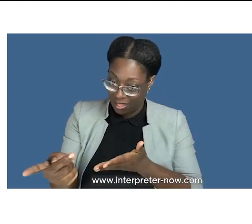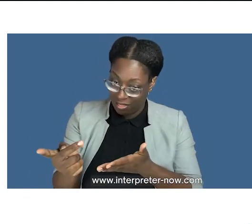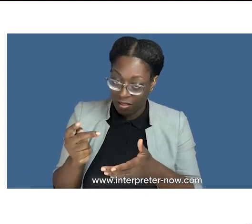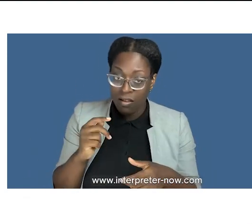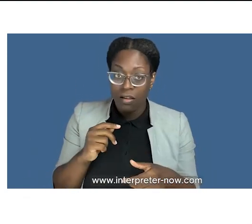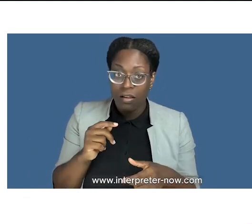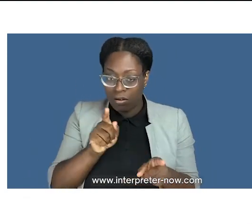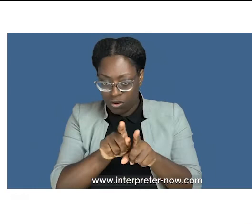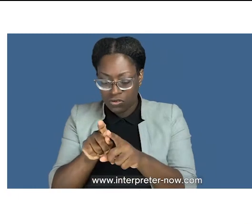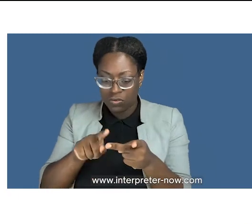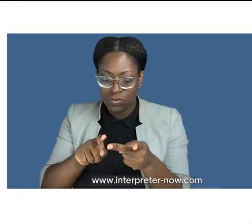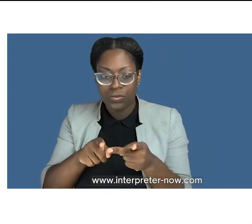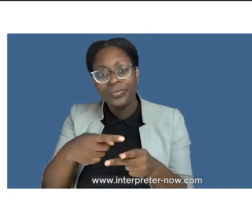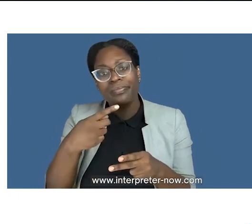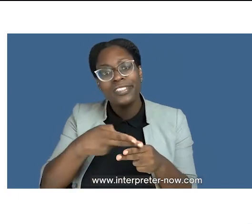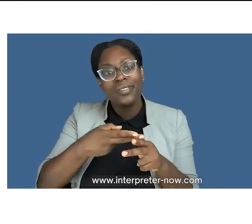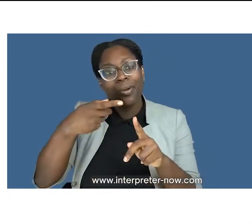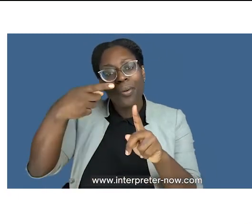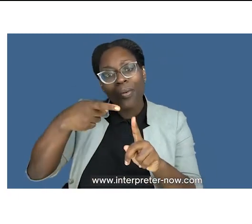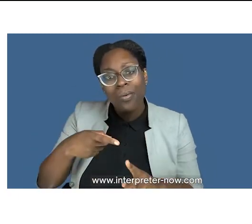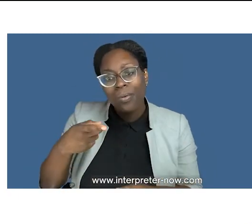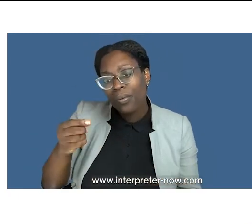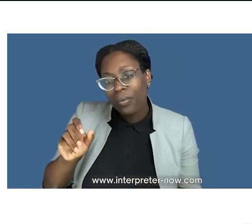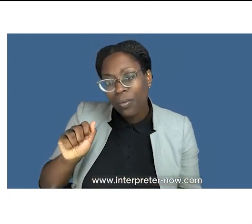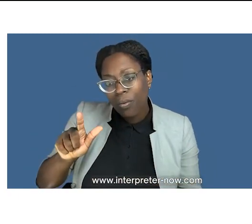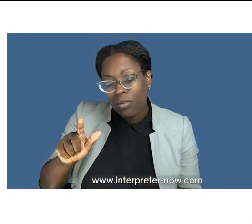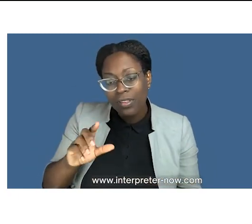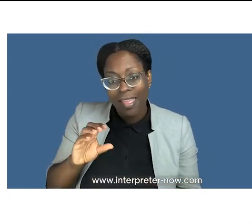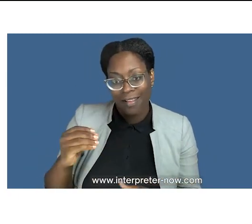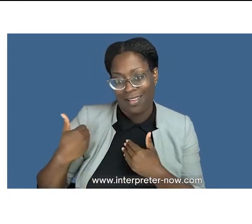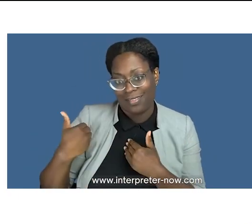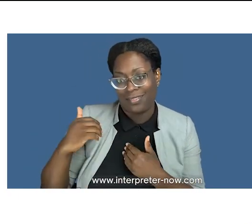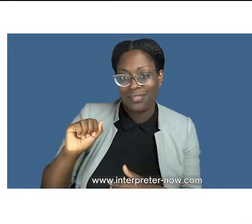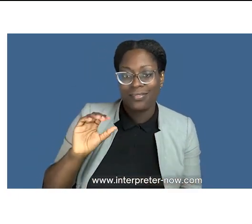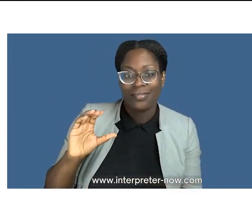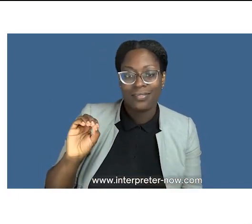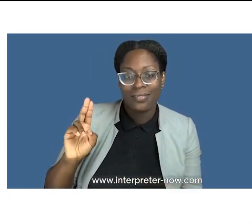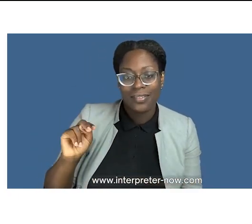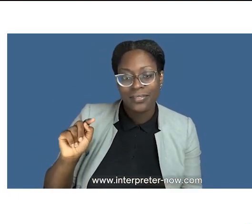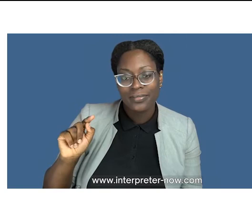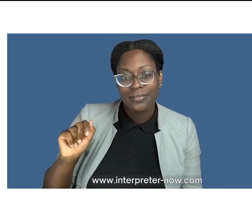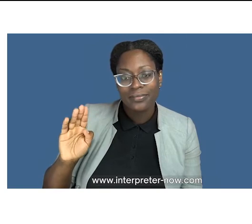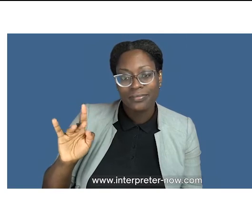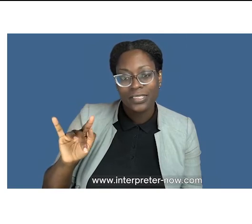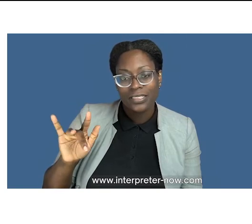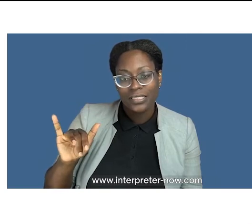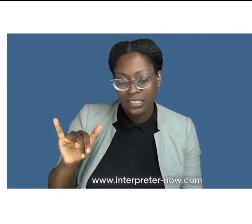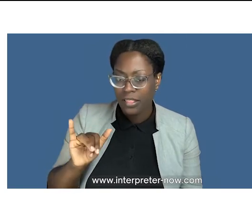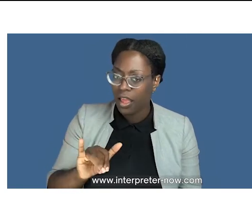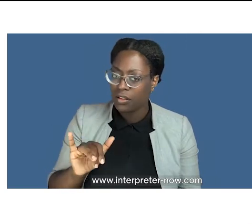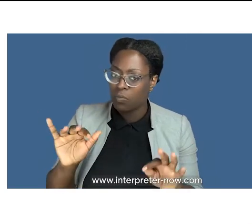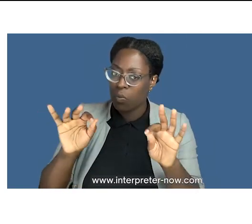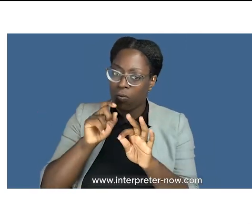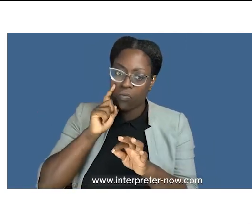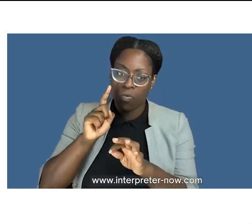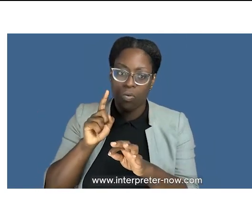organizations on allyship, and you also referenced kind of goals and accountability as being things that are really helpful tools for kind of bridging that